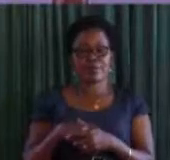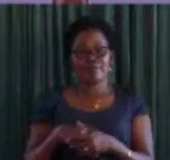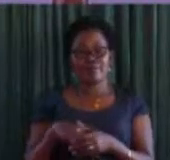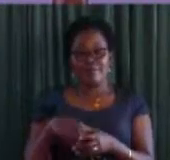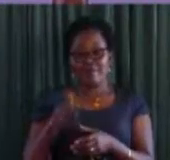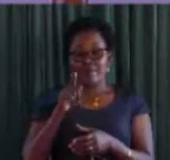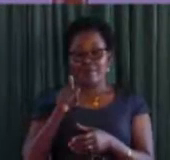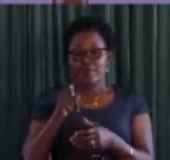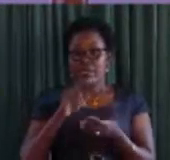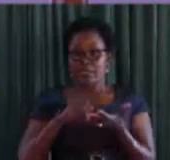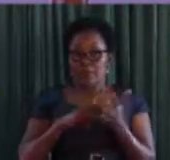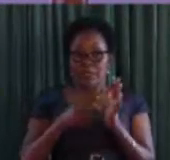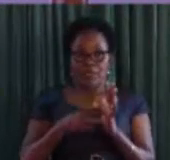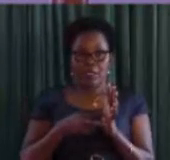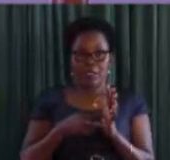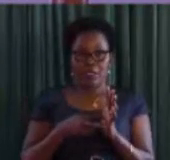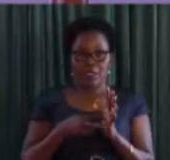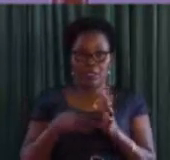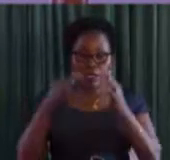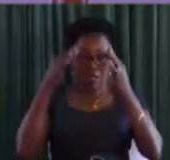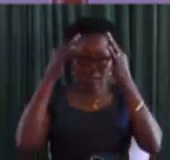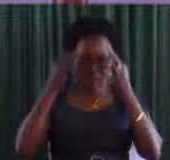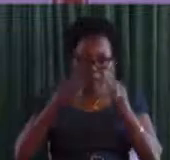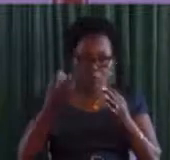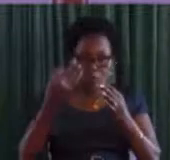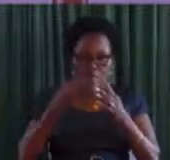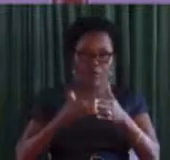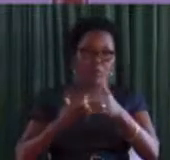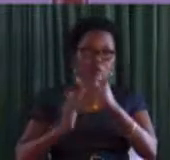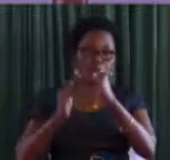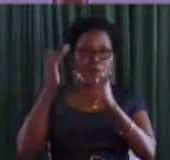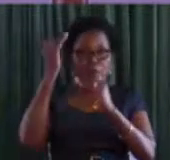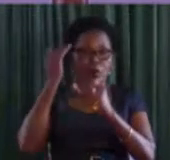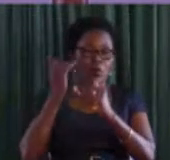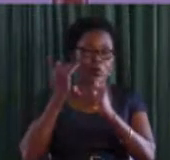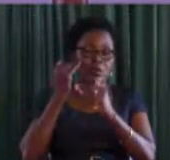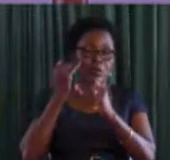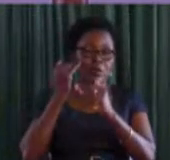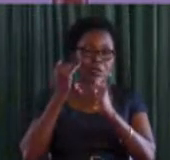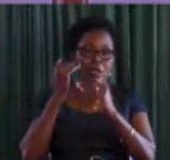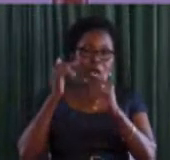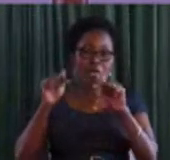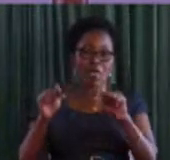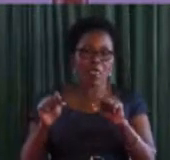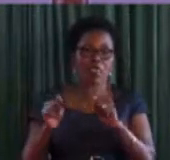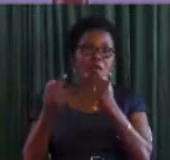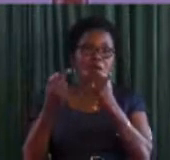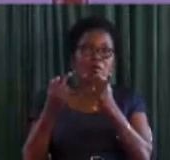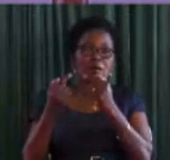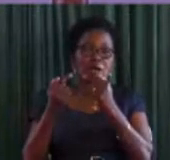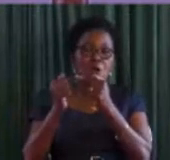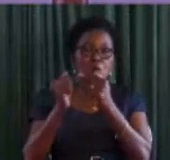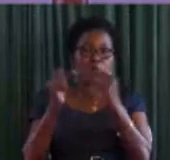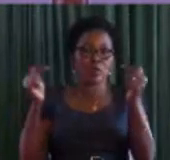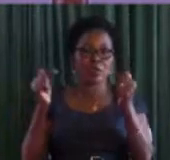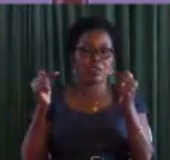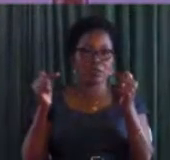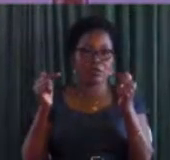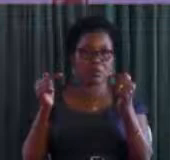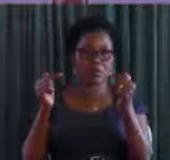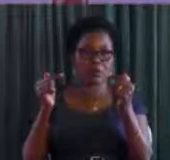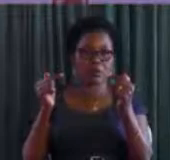presupposes that the decisions of the Supreme Court are contradictory, and therefore